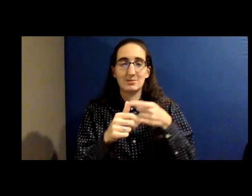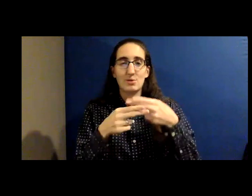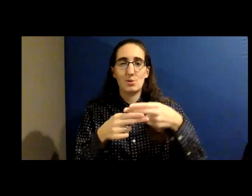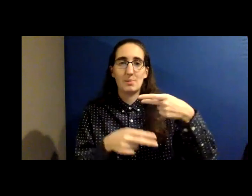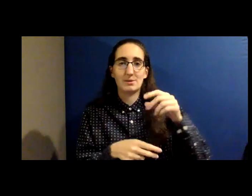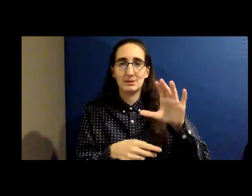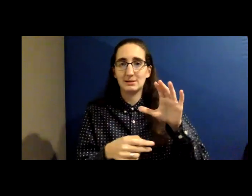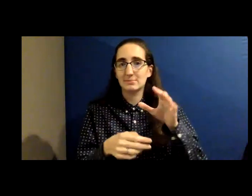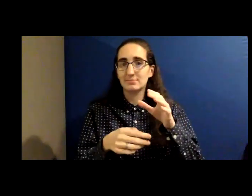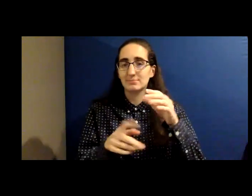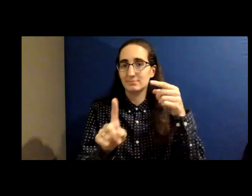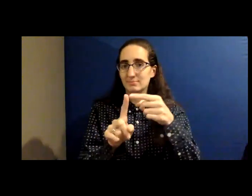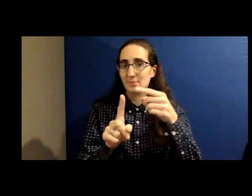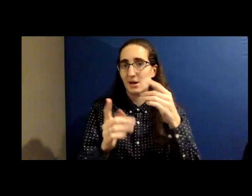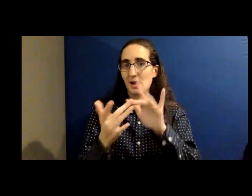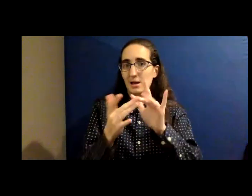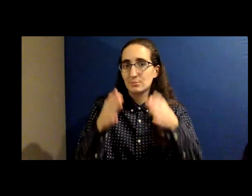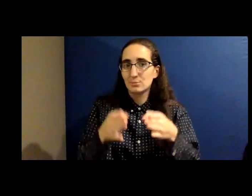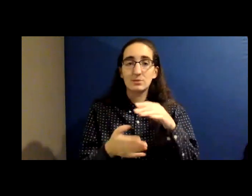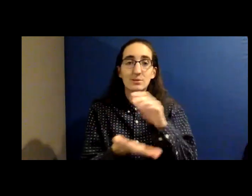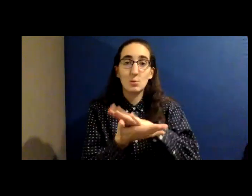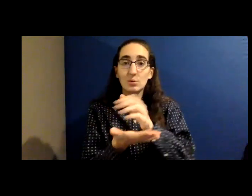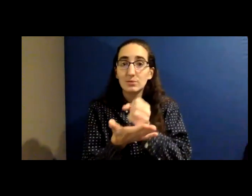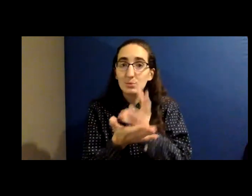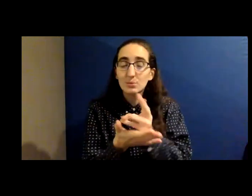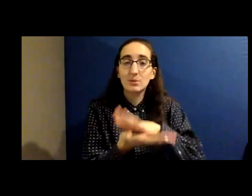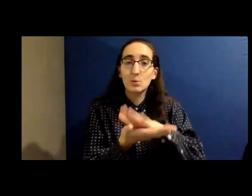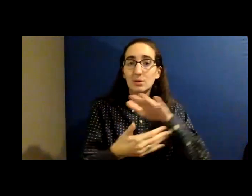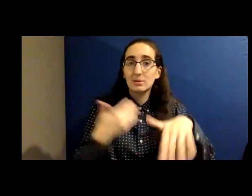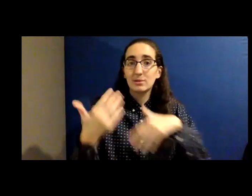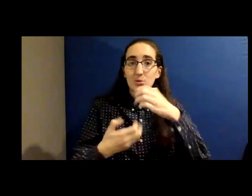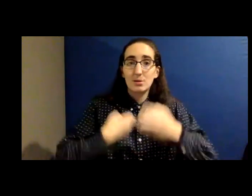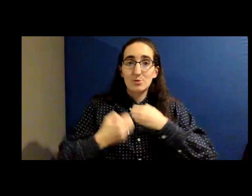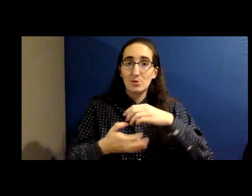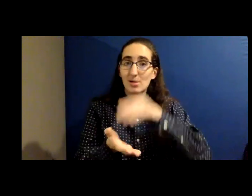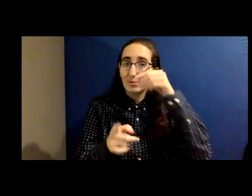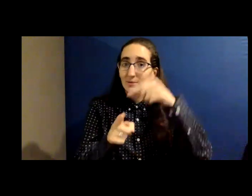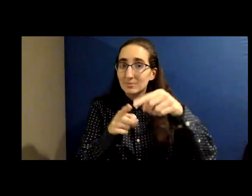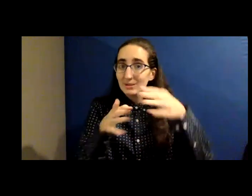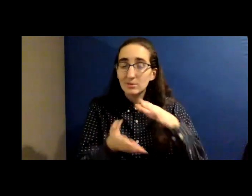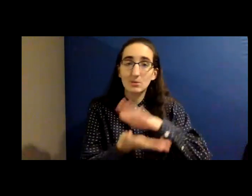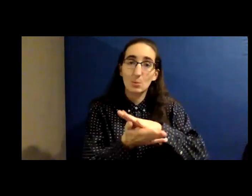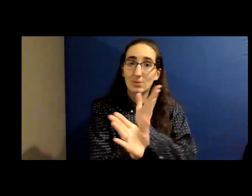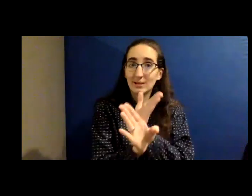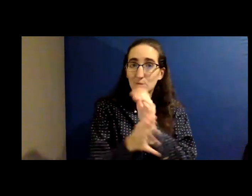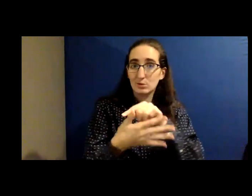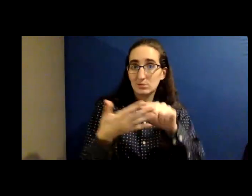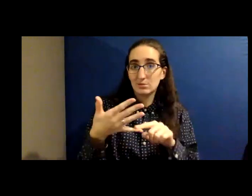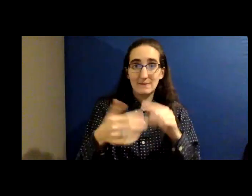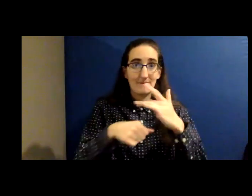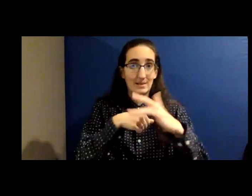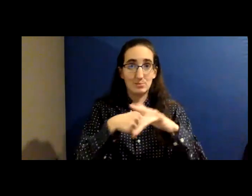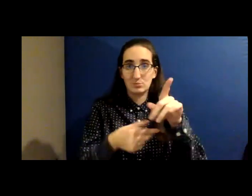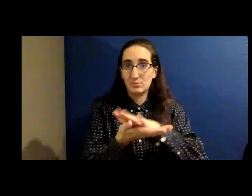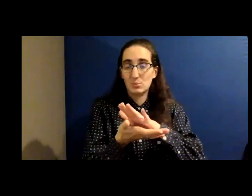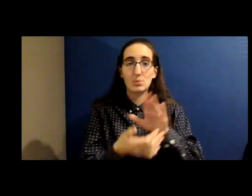contact, or our school social workers, our social emotional learning specialists, or school psychologists. Like